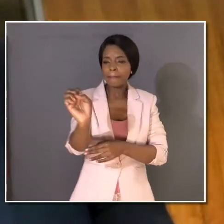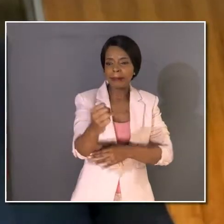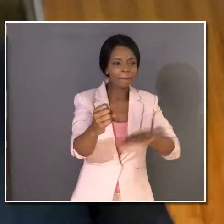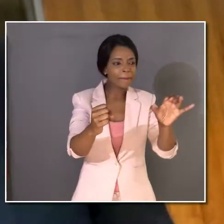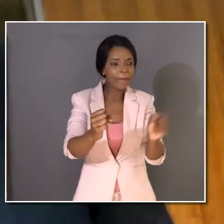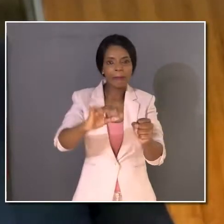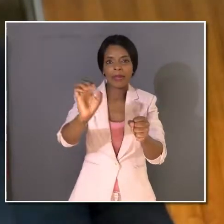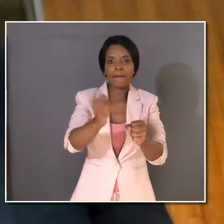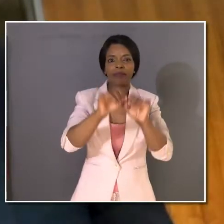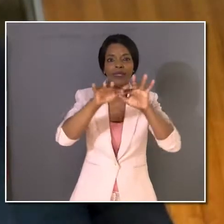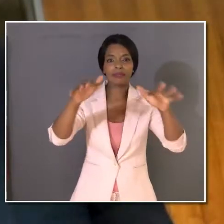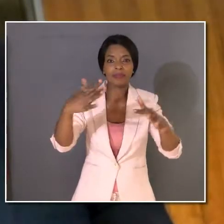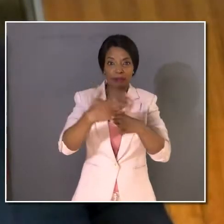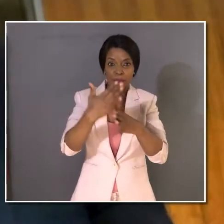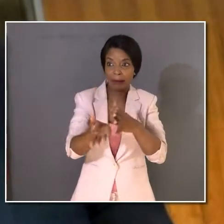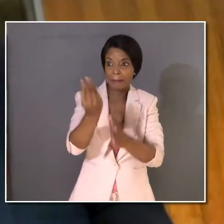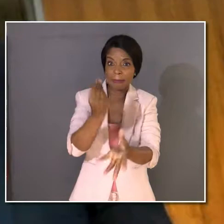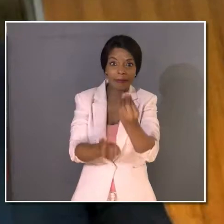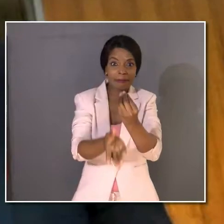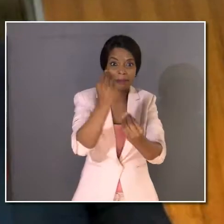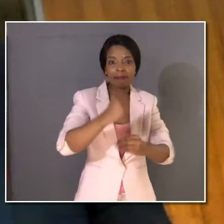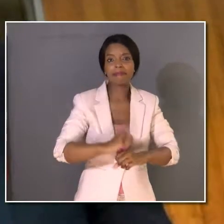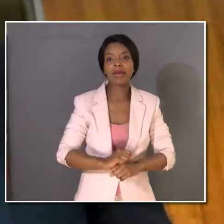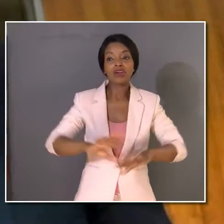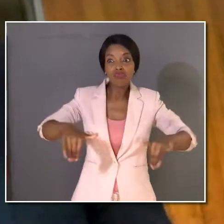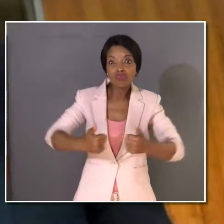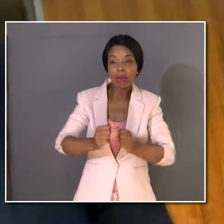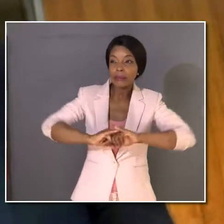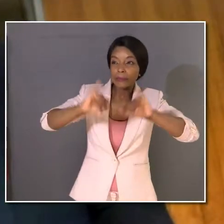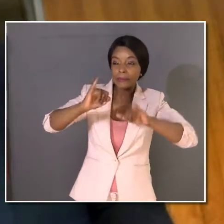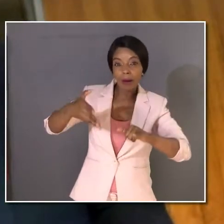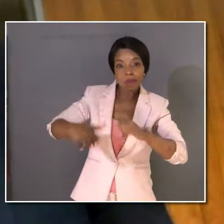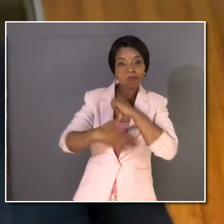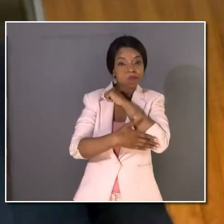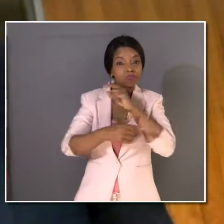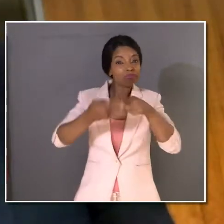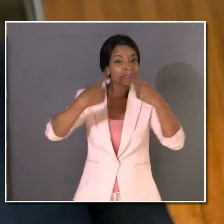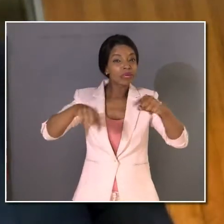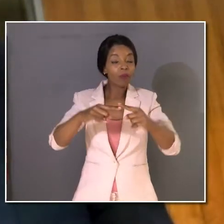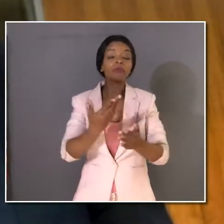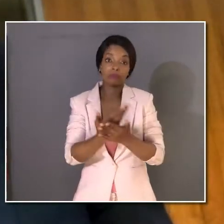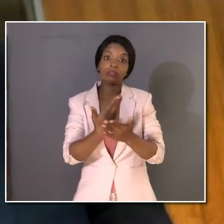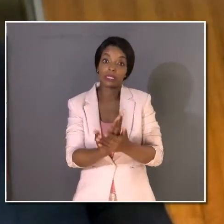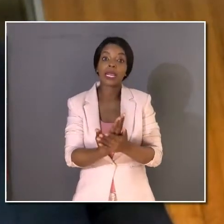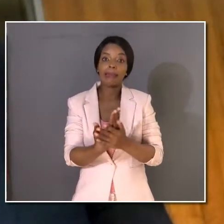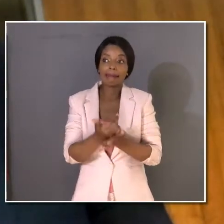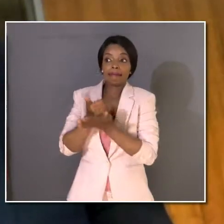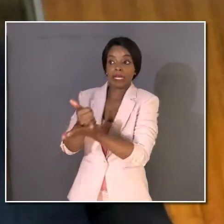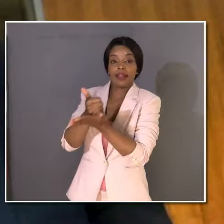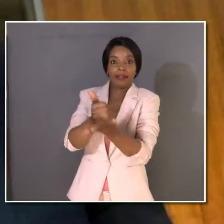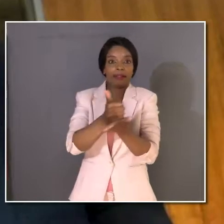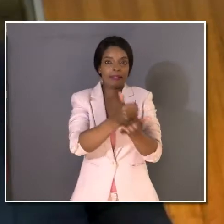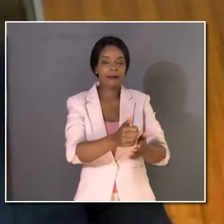the other important challenges that our country faces. We are hosting this event because we wanted to honor